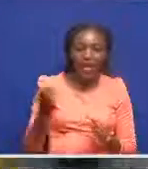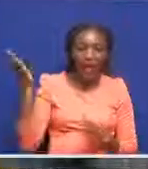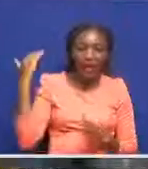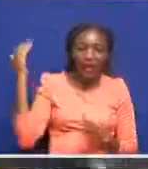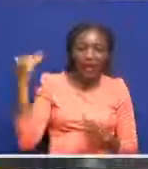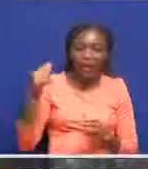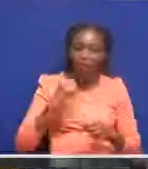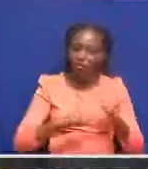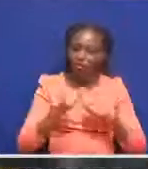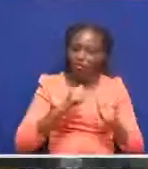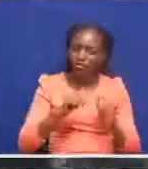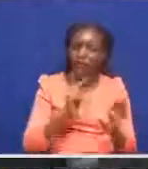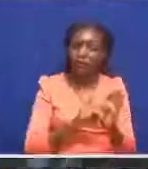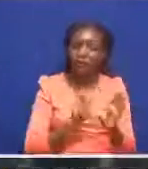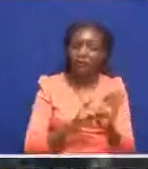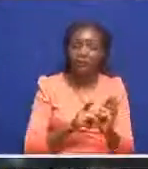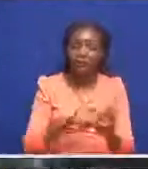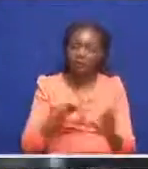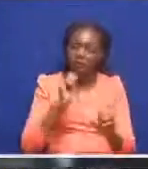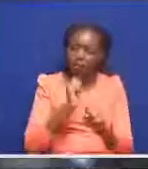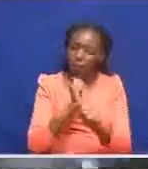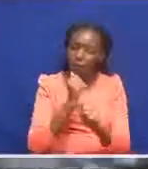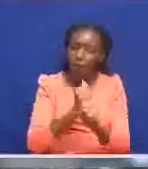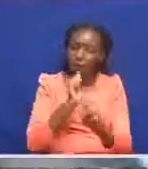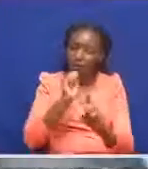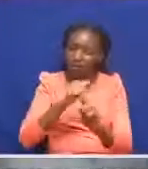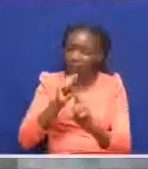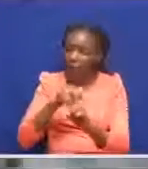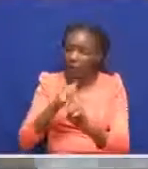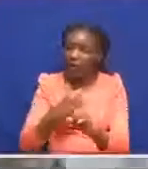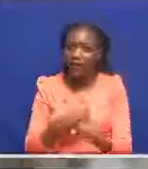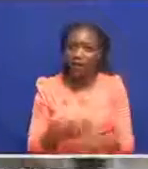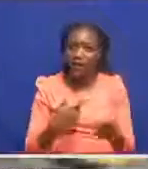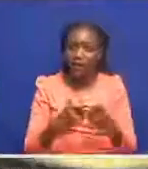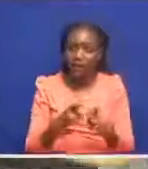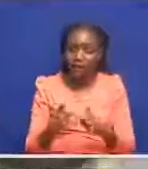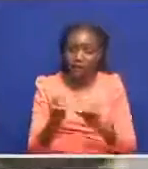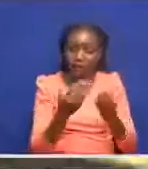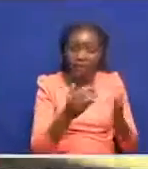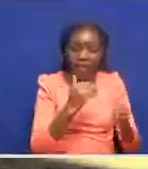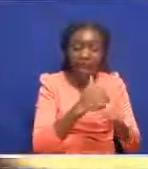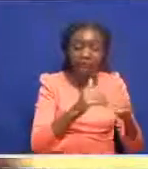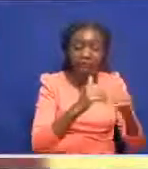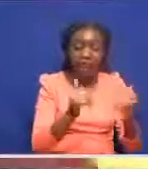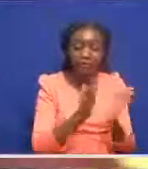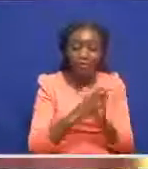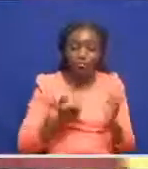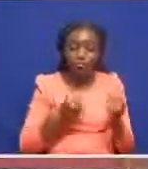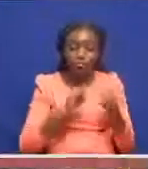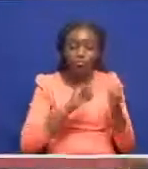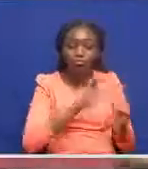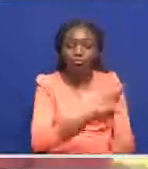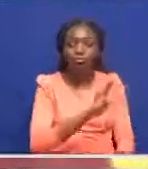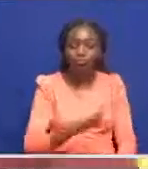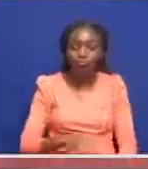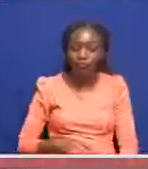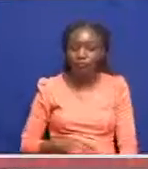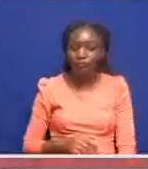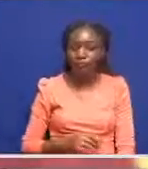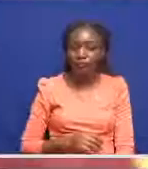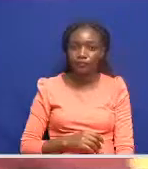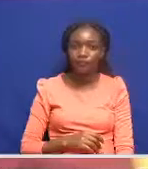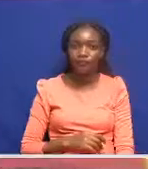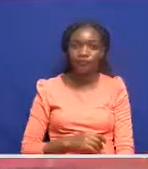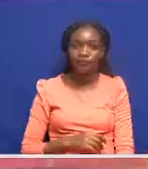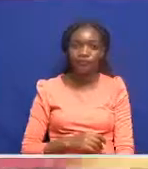making a living at the Kinamba Quarry where he had moved after separating with his wife. No, I have not come across any snake anyway, but